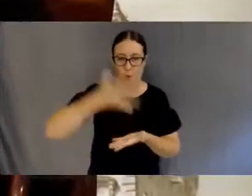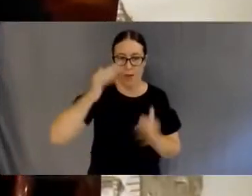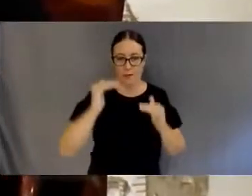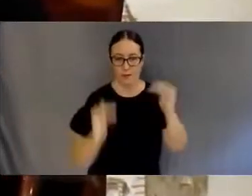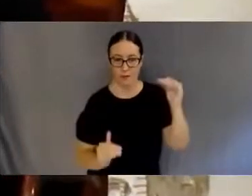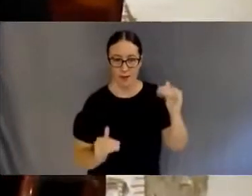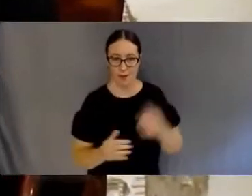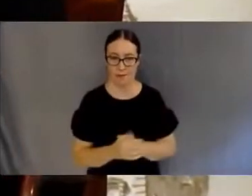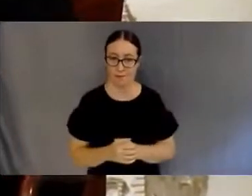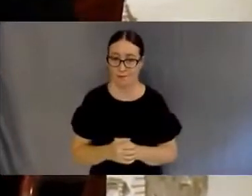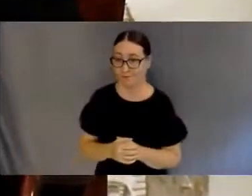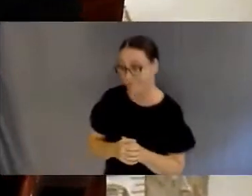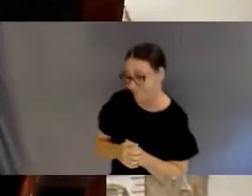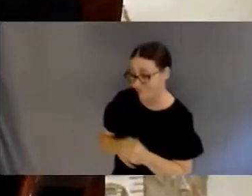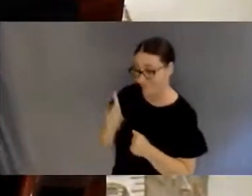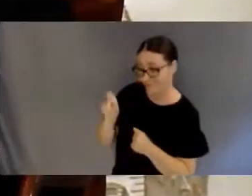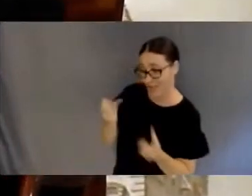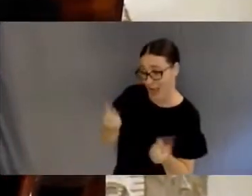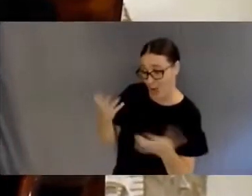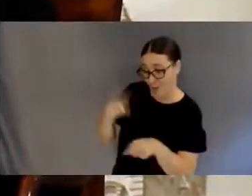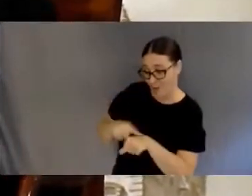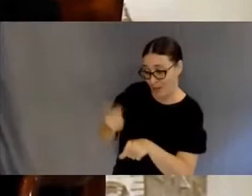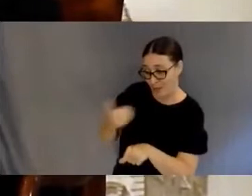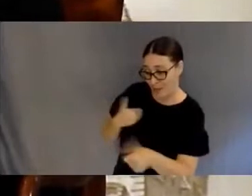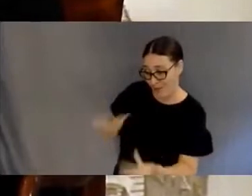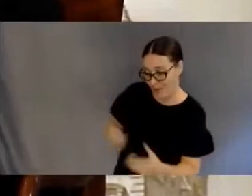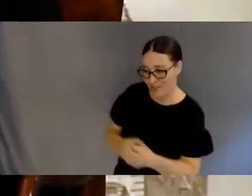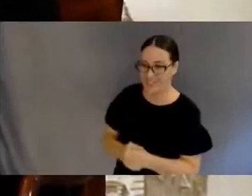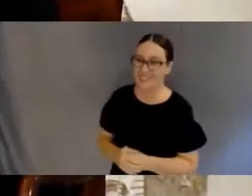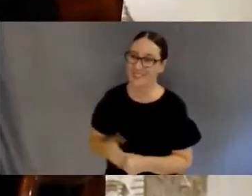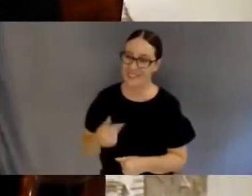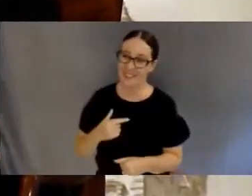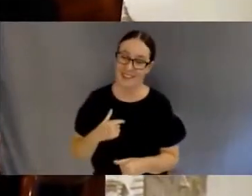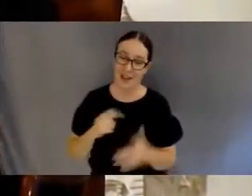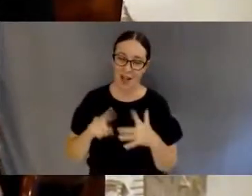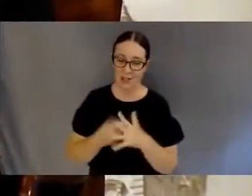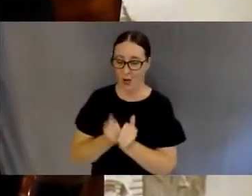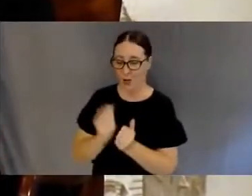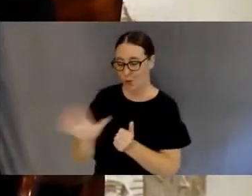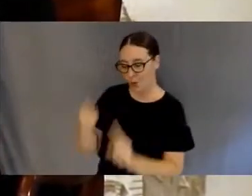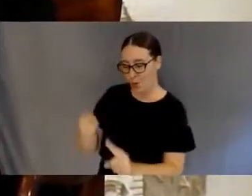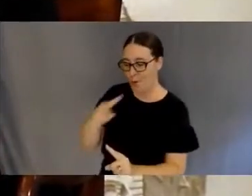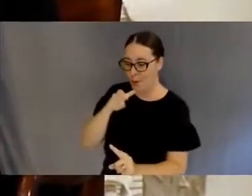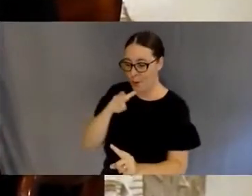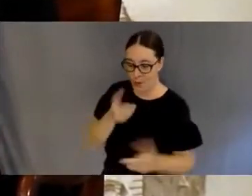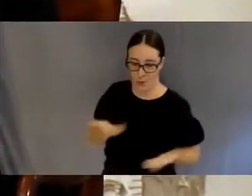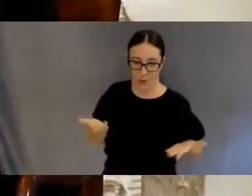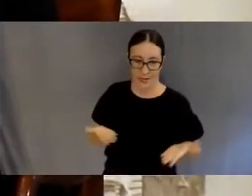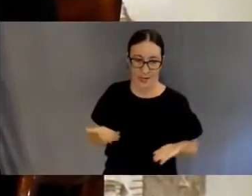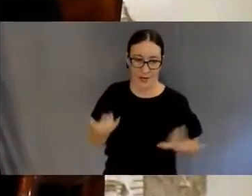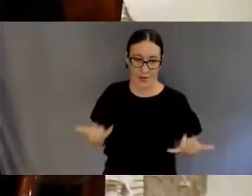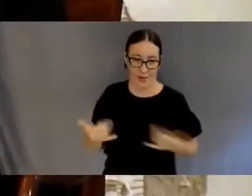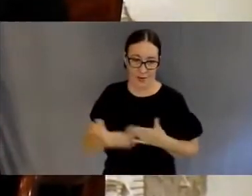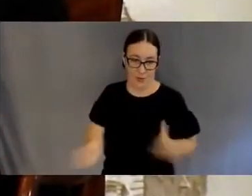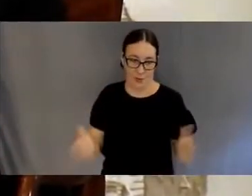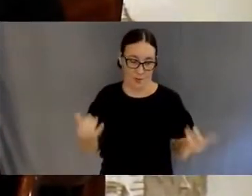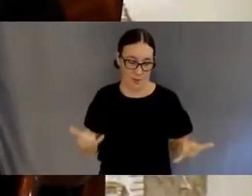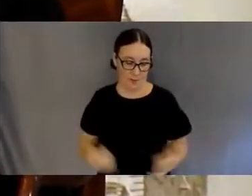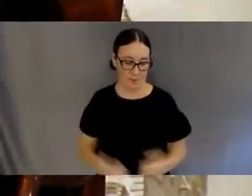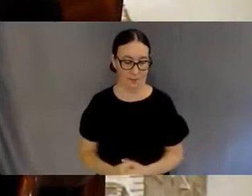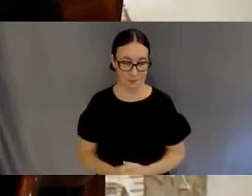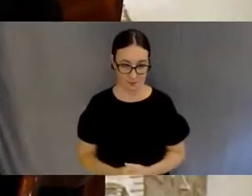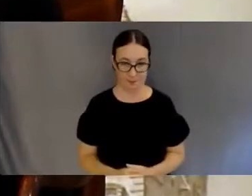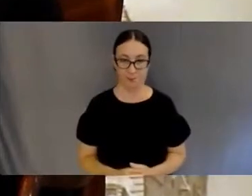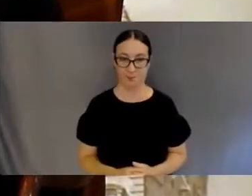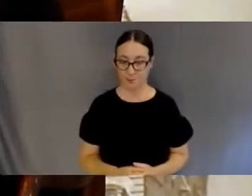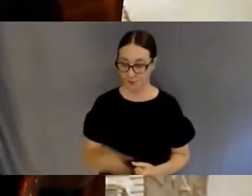How much time do we have? Well, I'll start with this, to your point about who is in the room. And the